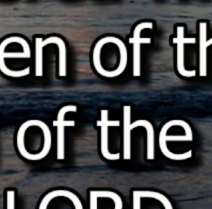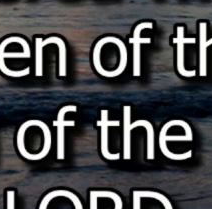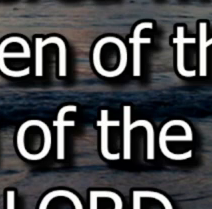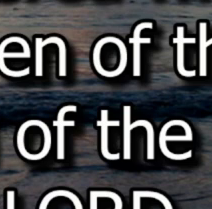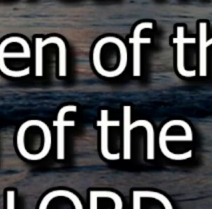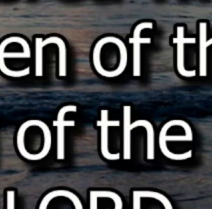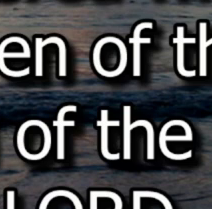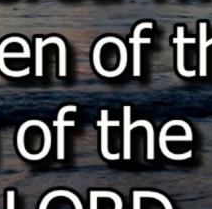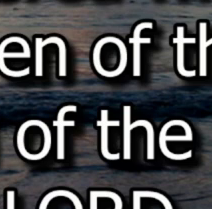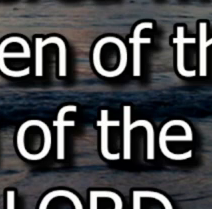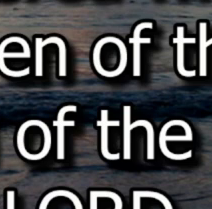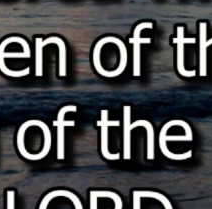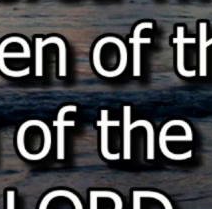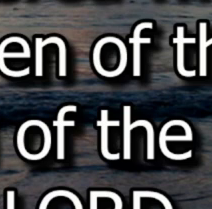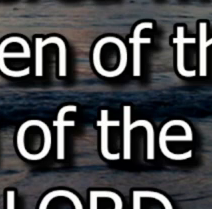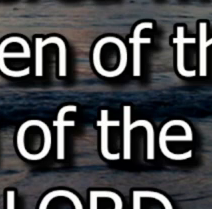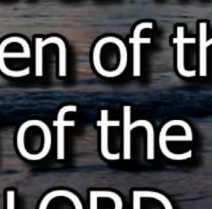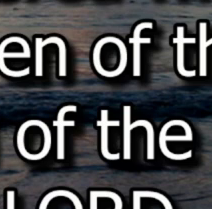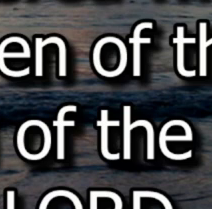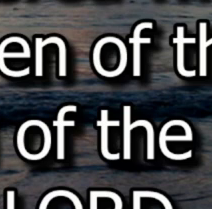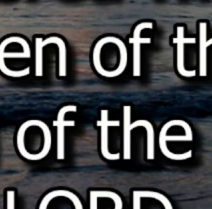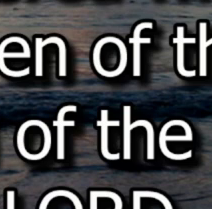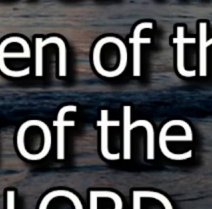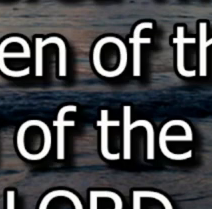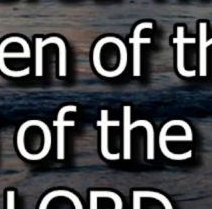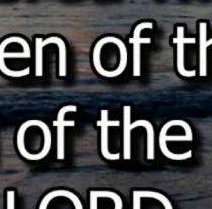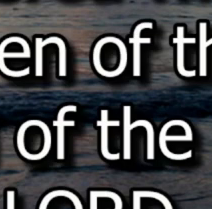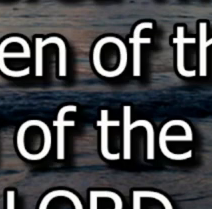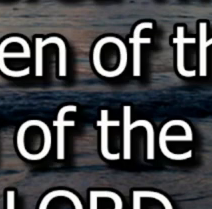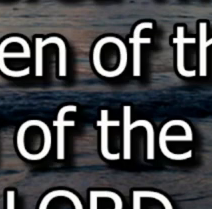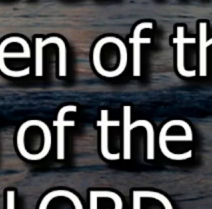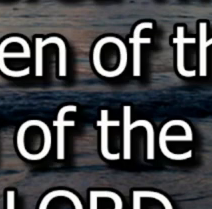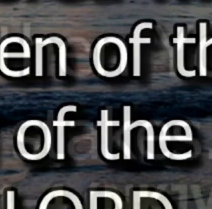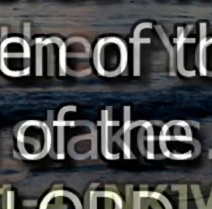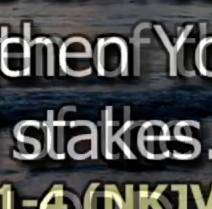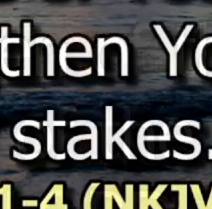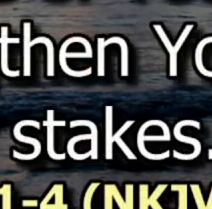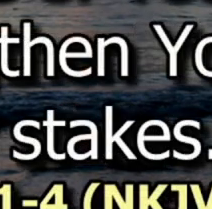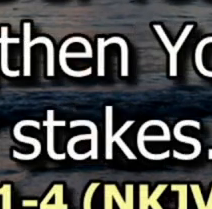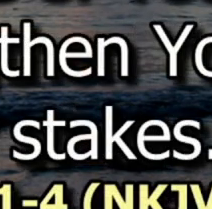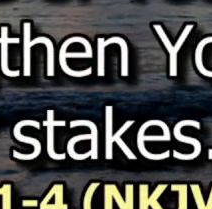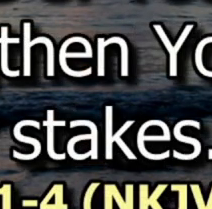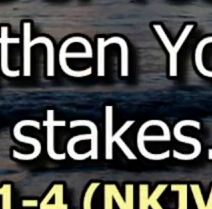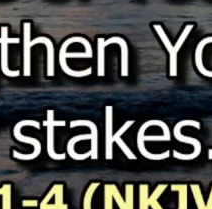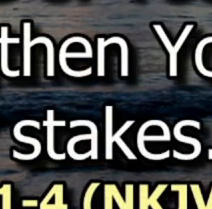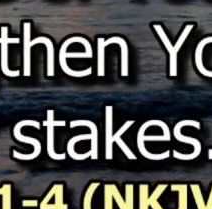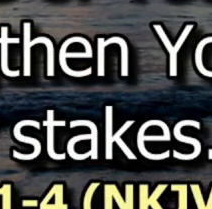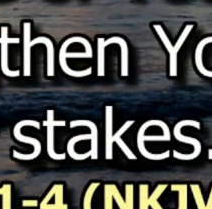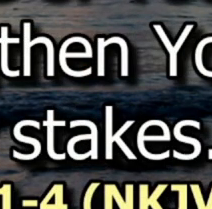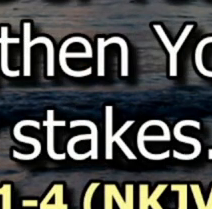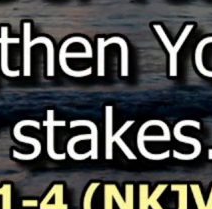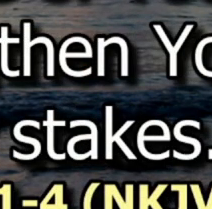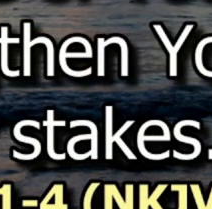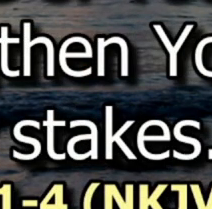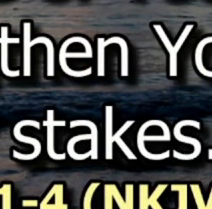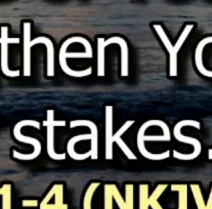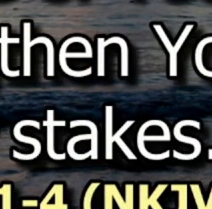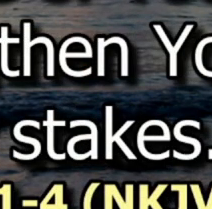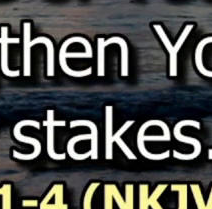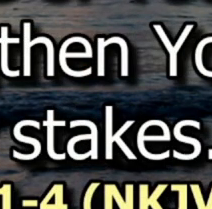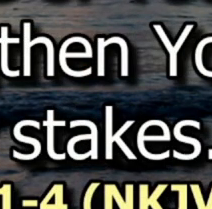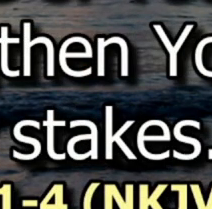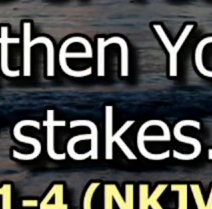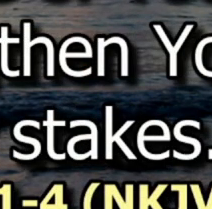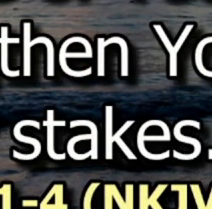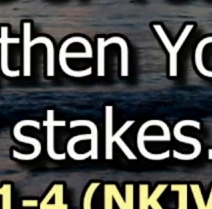rejoice in the Lord. Furahia katika Bwana. The word here to enlarge, neno panua, simply says it gives you praise.